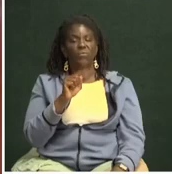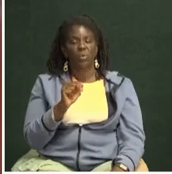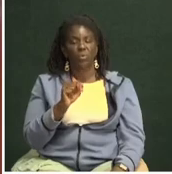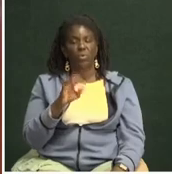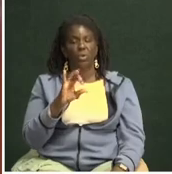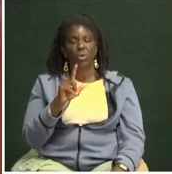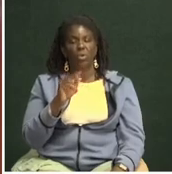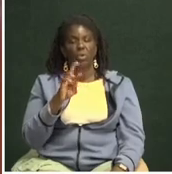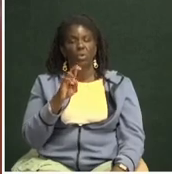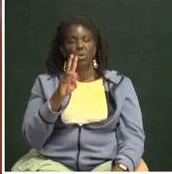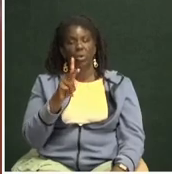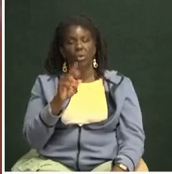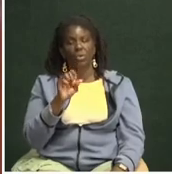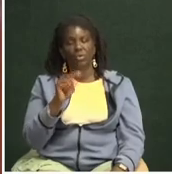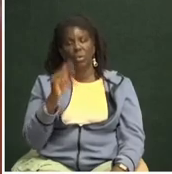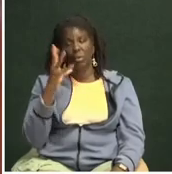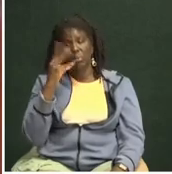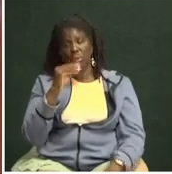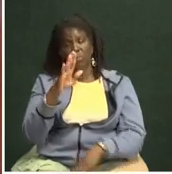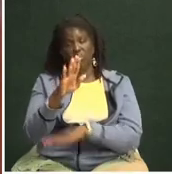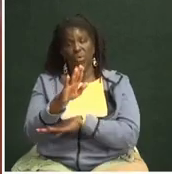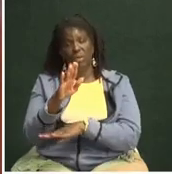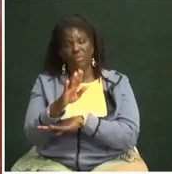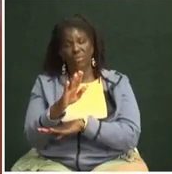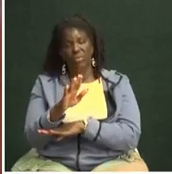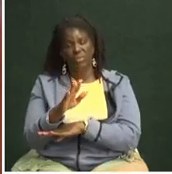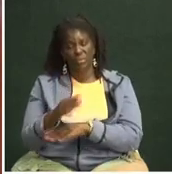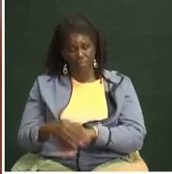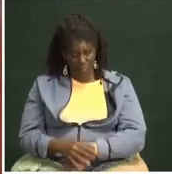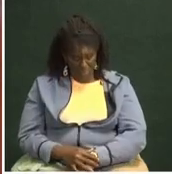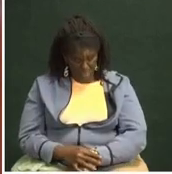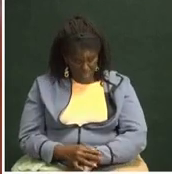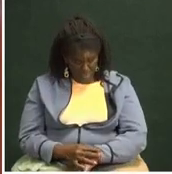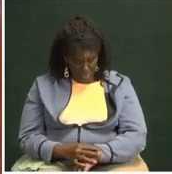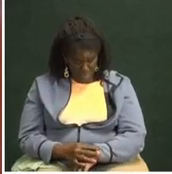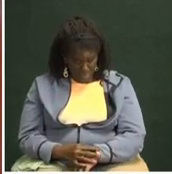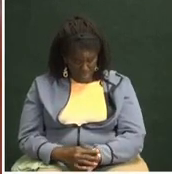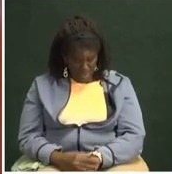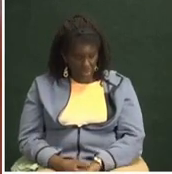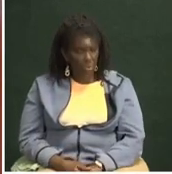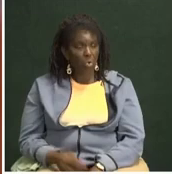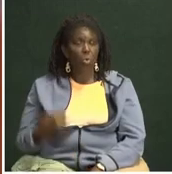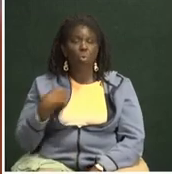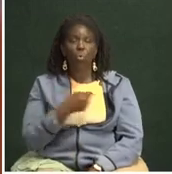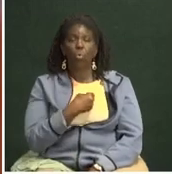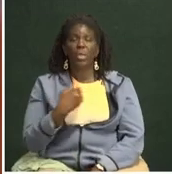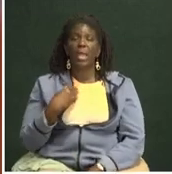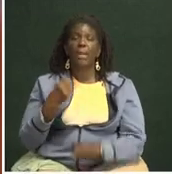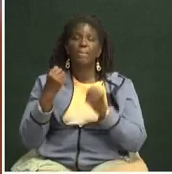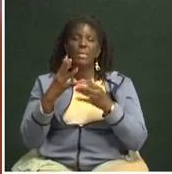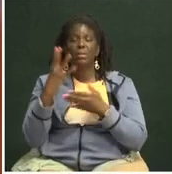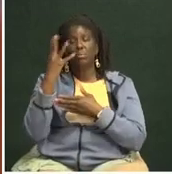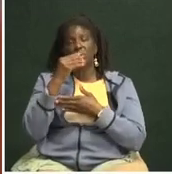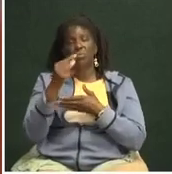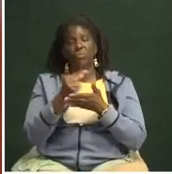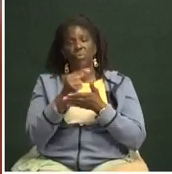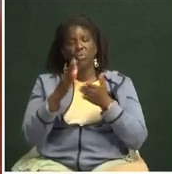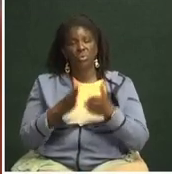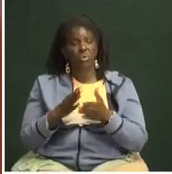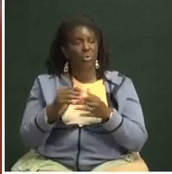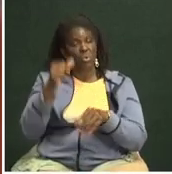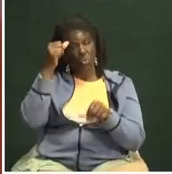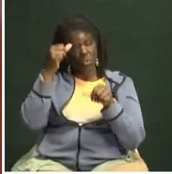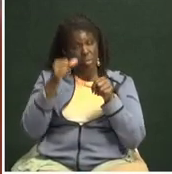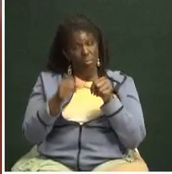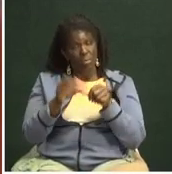a beautiful afternoon. We're well into evening. That's great, because we had so many beautiful graduates.